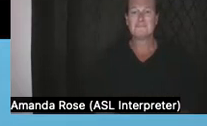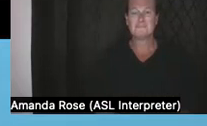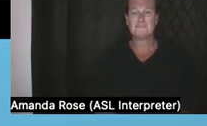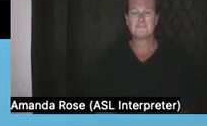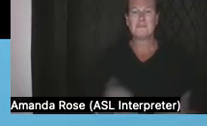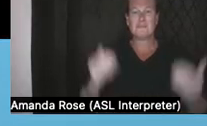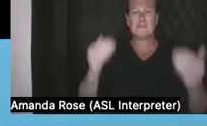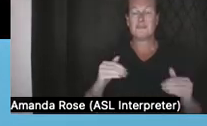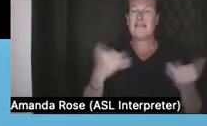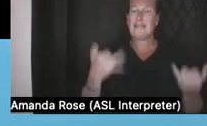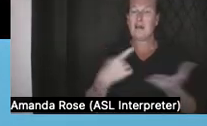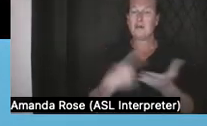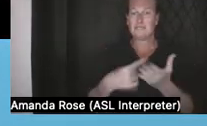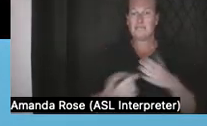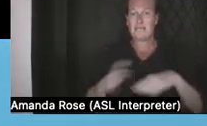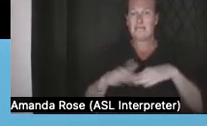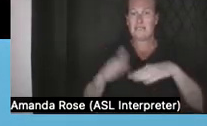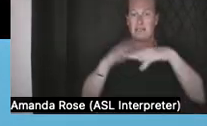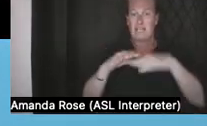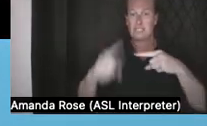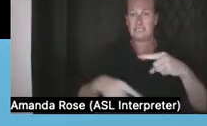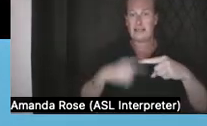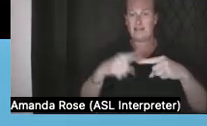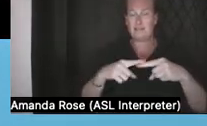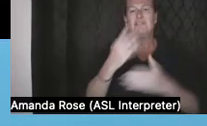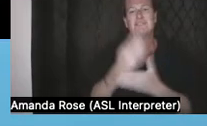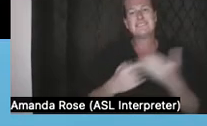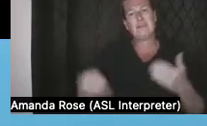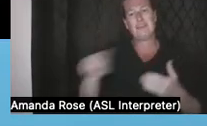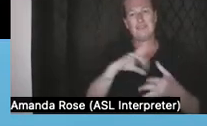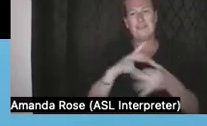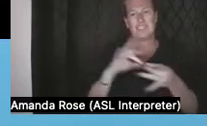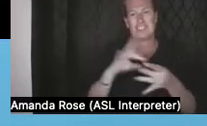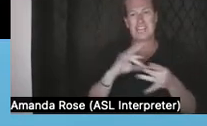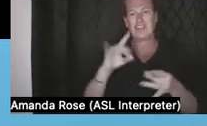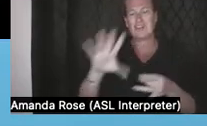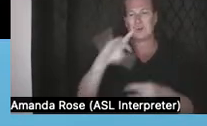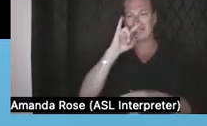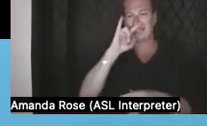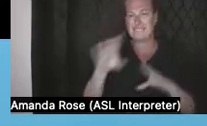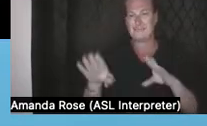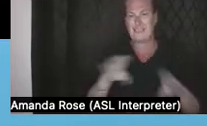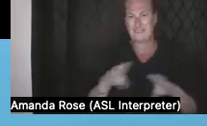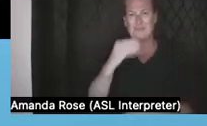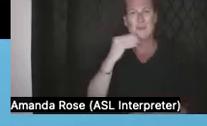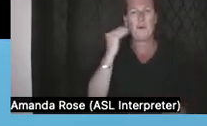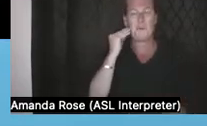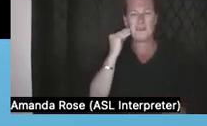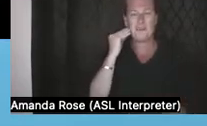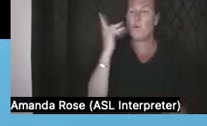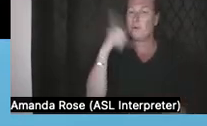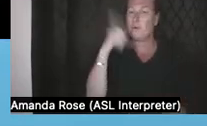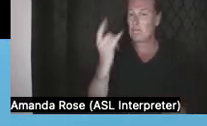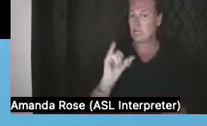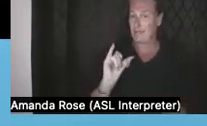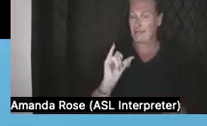So now we're going to go into the escalation cycle. Some of you have shared your kiddos' behaviors that you see at home, what those look like. We're going to kind